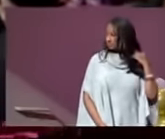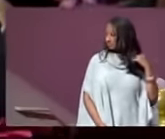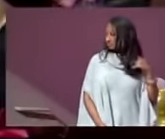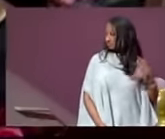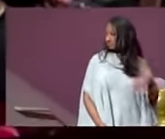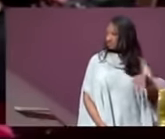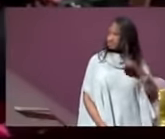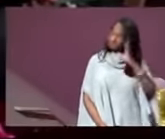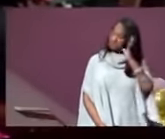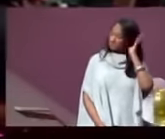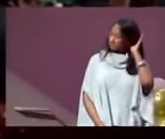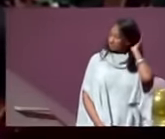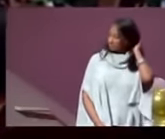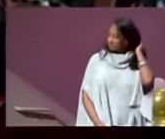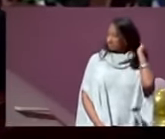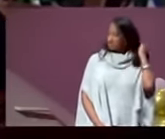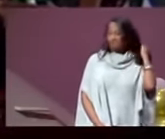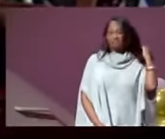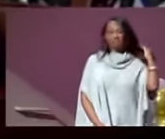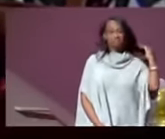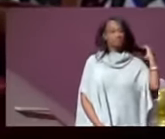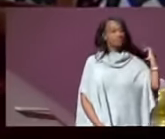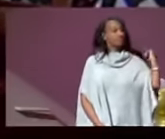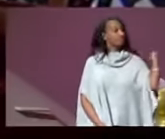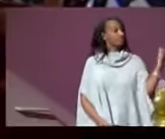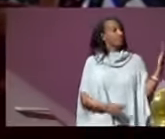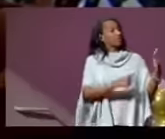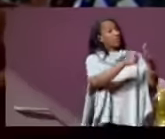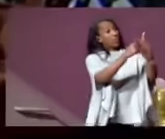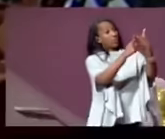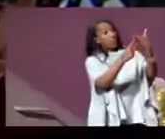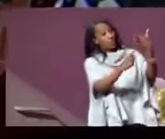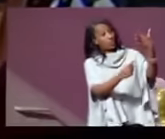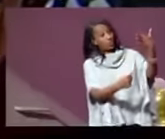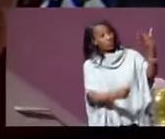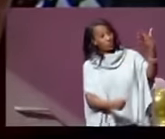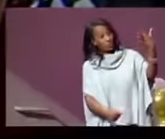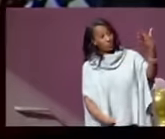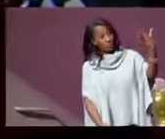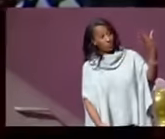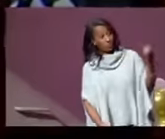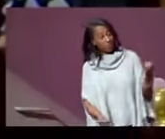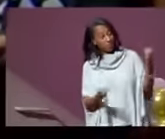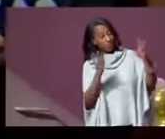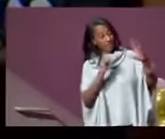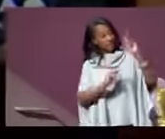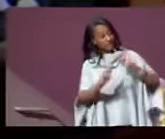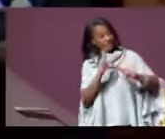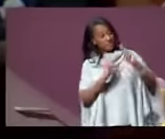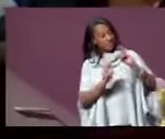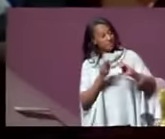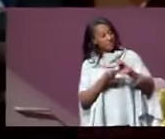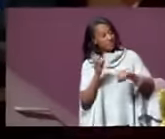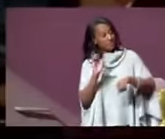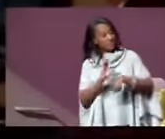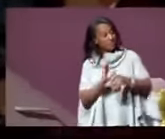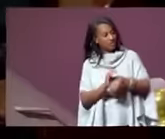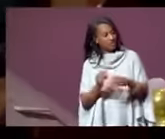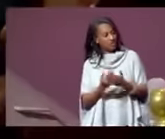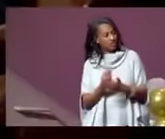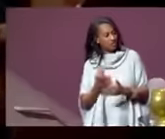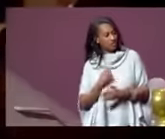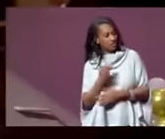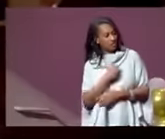March, Janice McLemore, Mary Manuel, Stephanie Middleton Williams, Carvin Nelson, Lashara Scott,